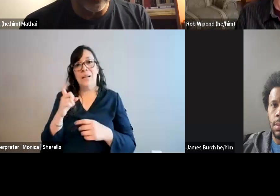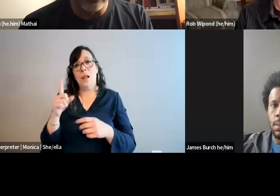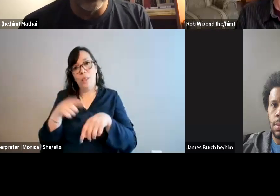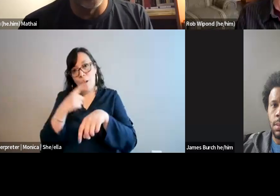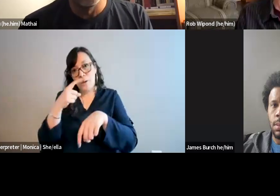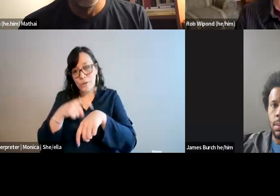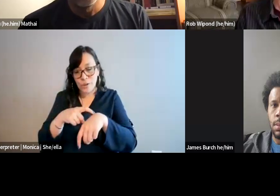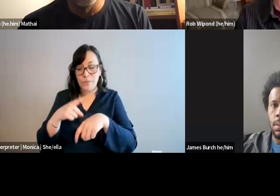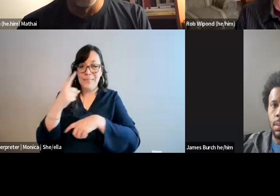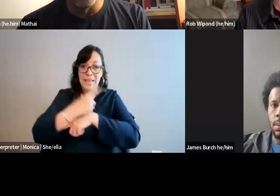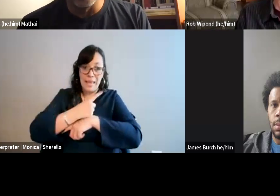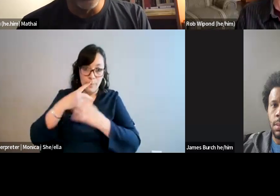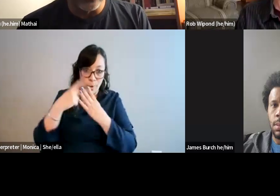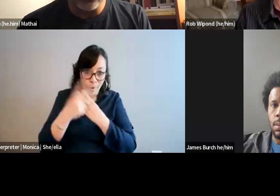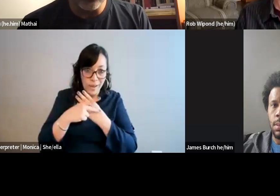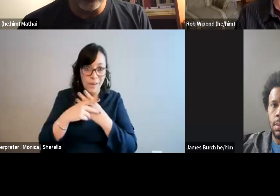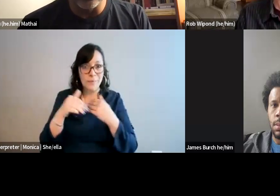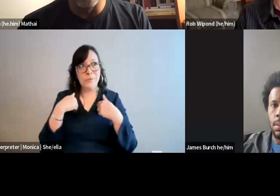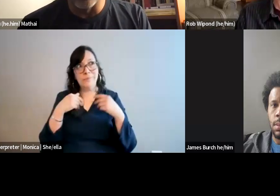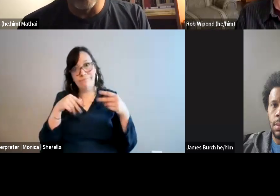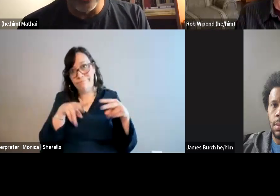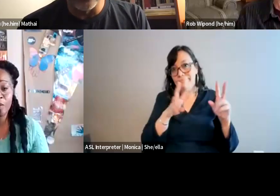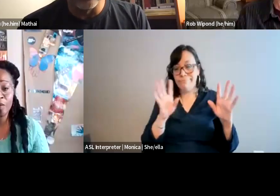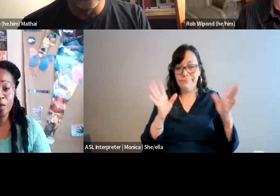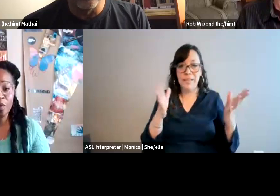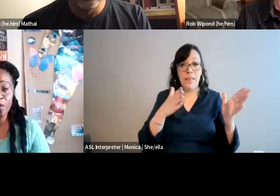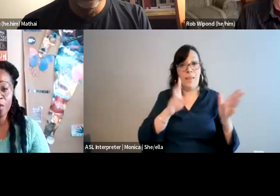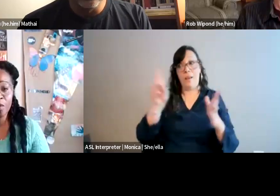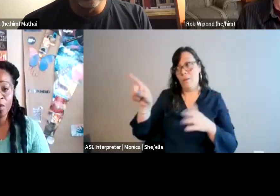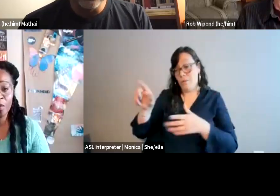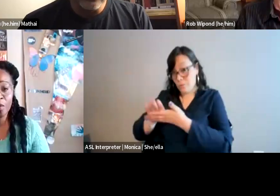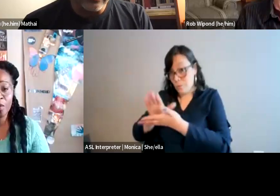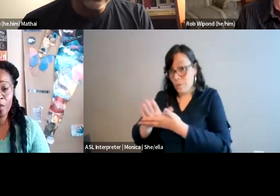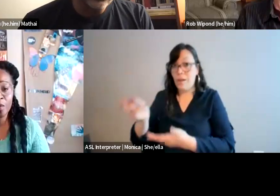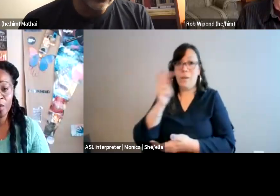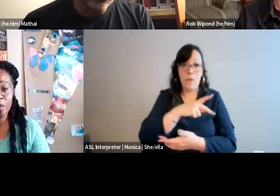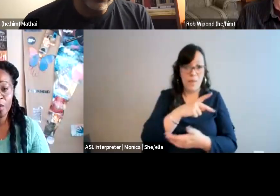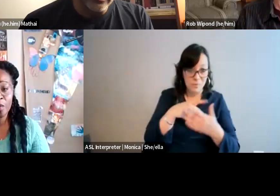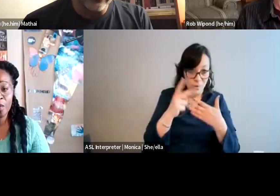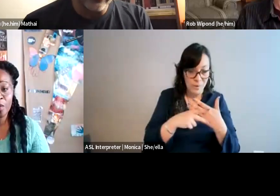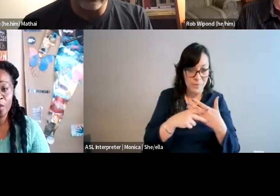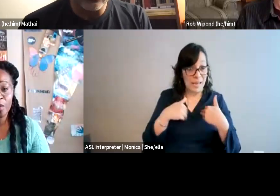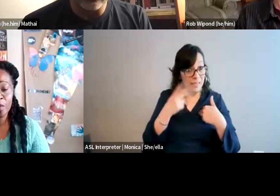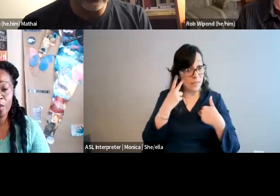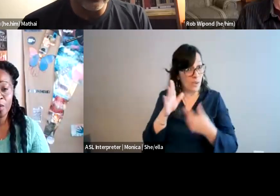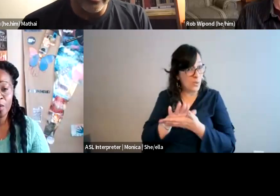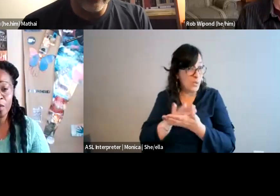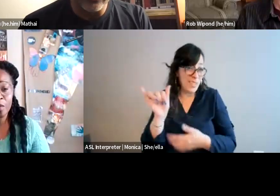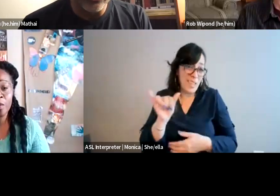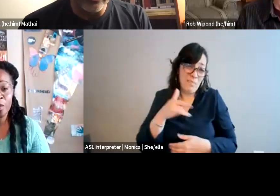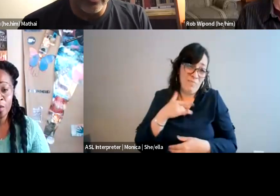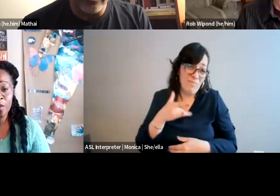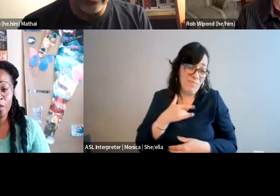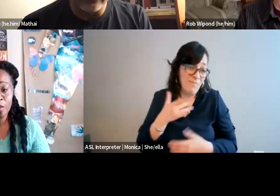I was in one of those, and, you know, then pulled out of school and brought back in. So, yeah, and I saw school that way, too. School was the